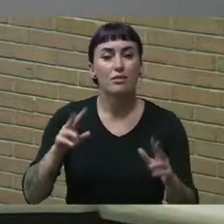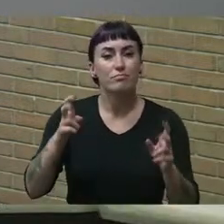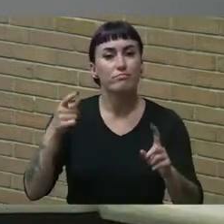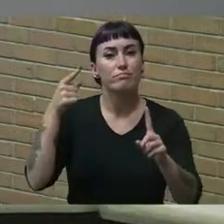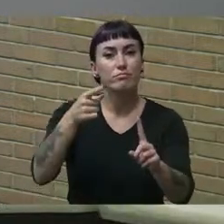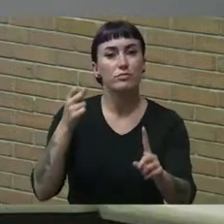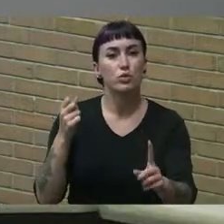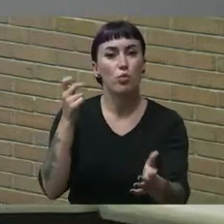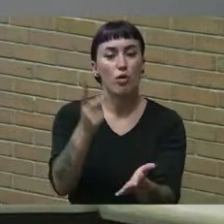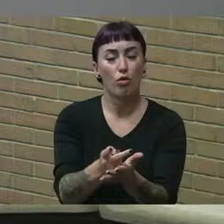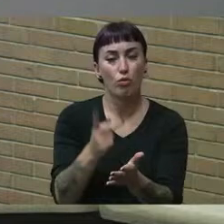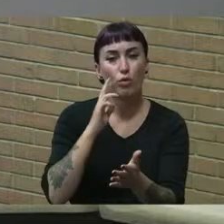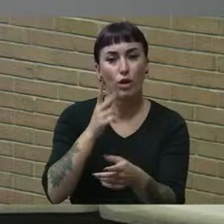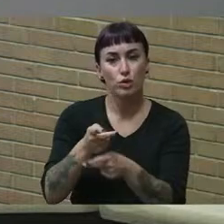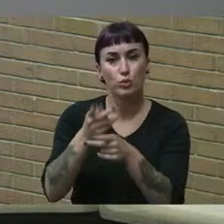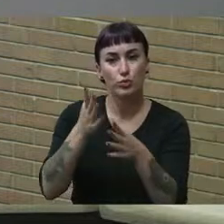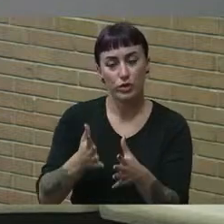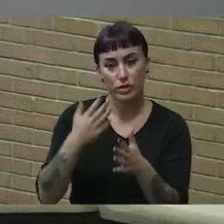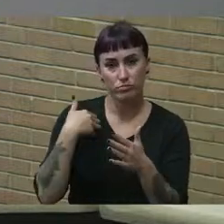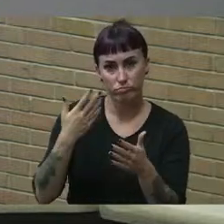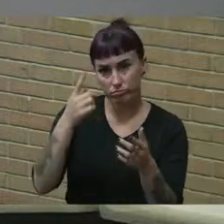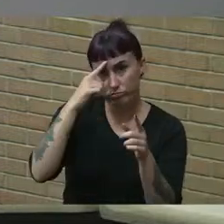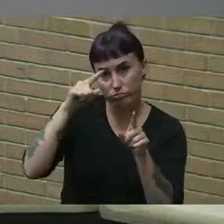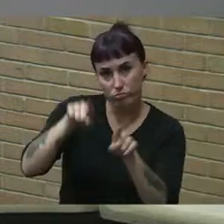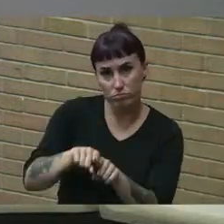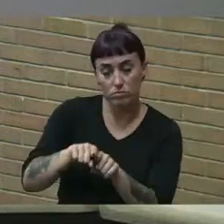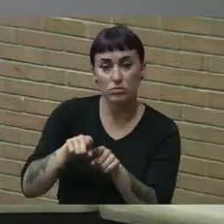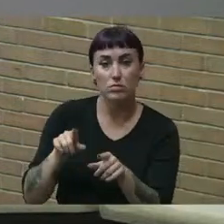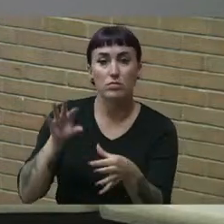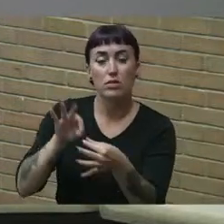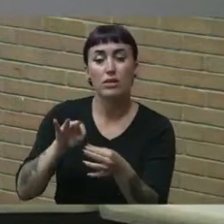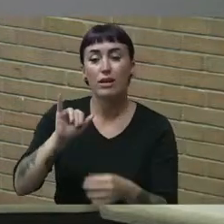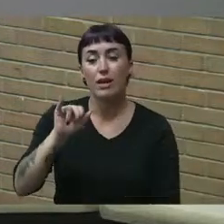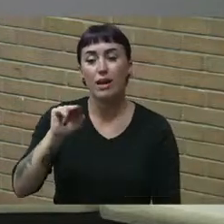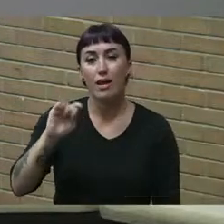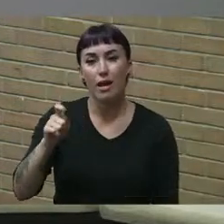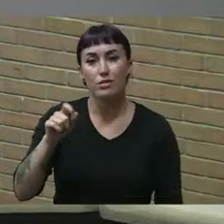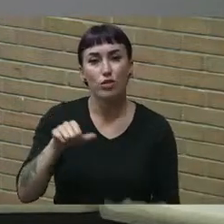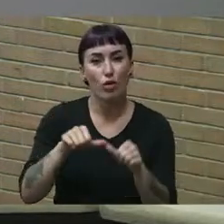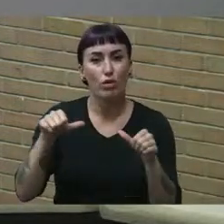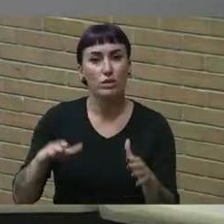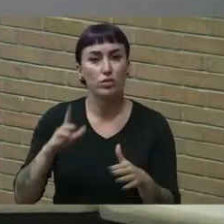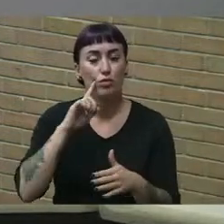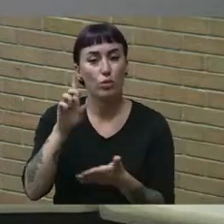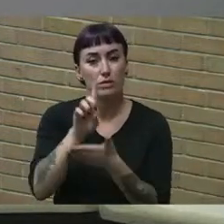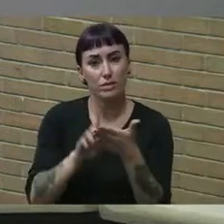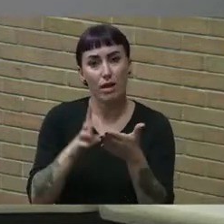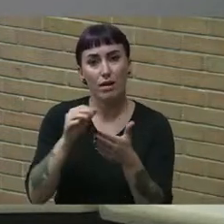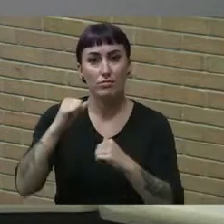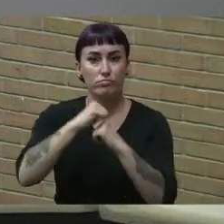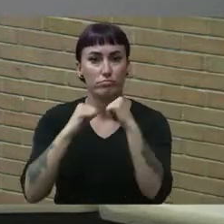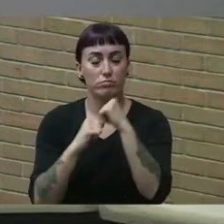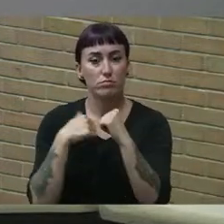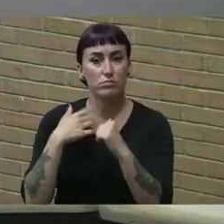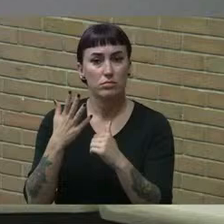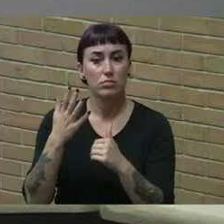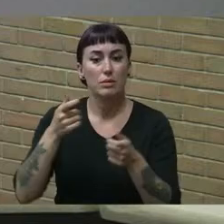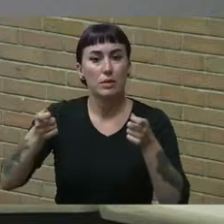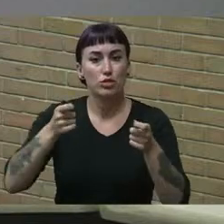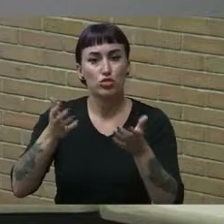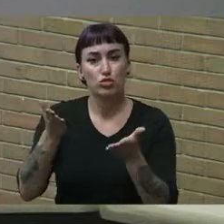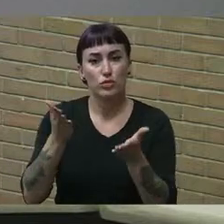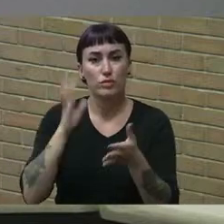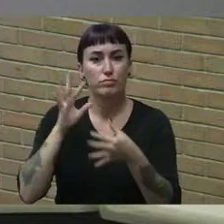seeks to authorize the supervisor to enter into an agreement with InX Architecture for design and construction administration